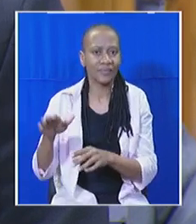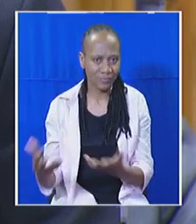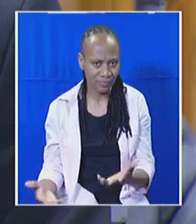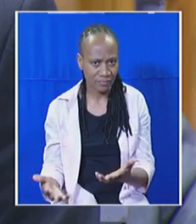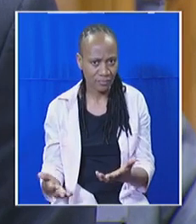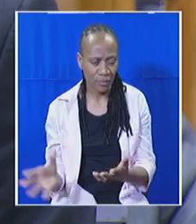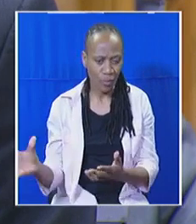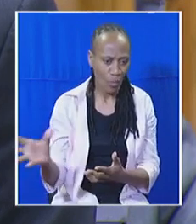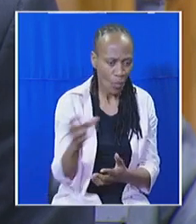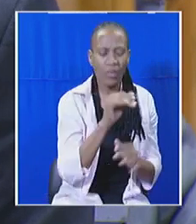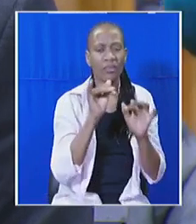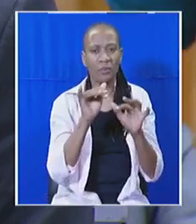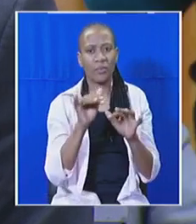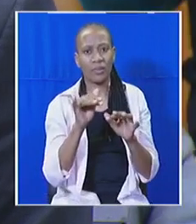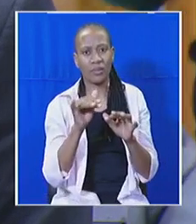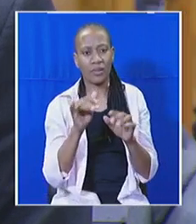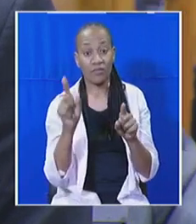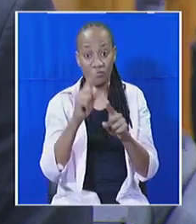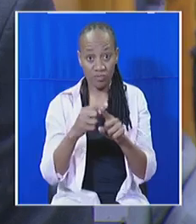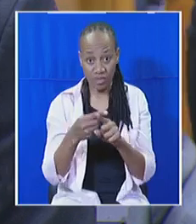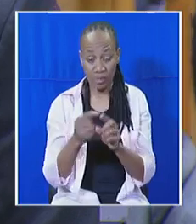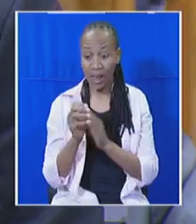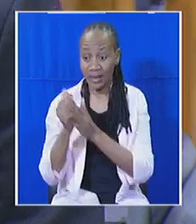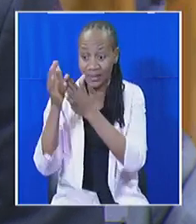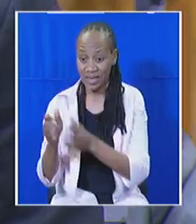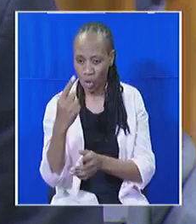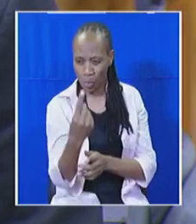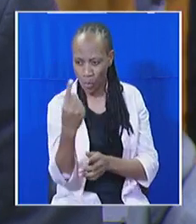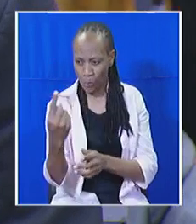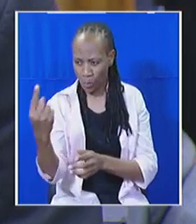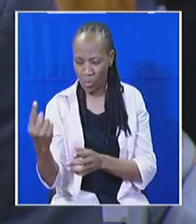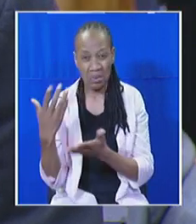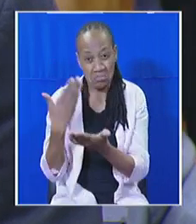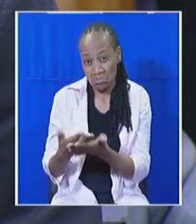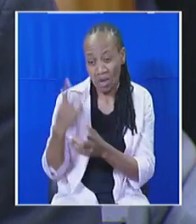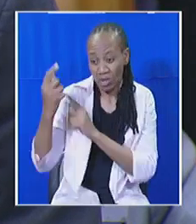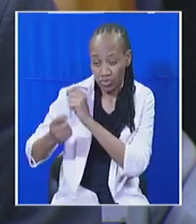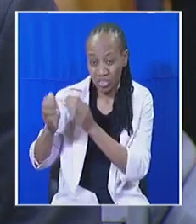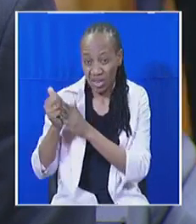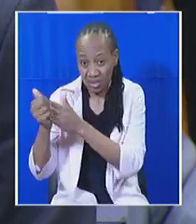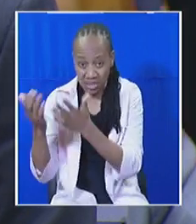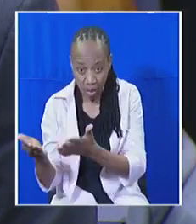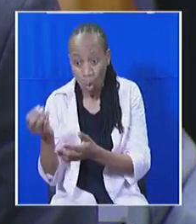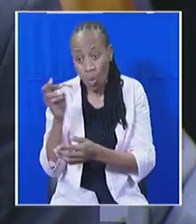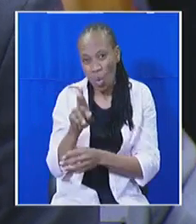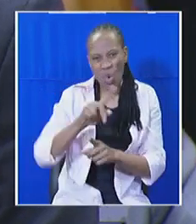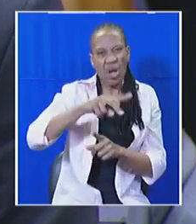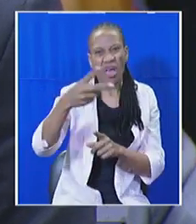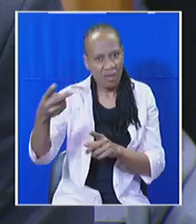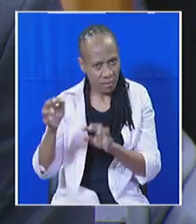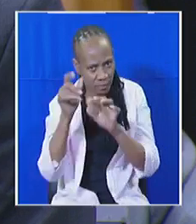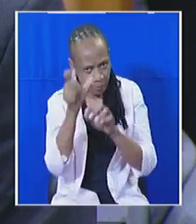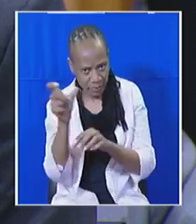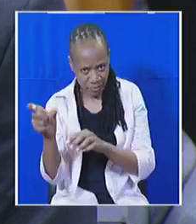All the people who are leaders in those areas, be they traditional leaders or not traditional leaders,